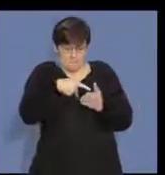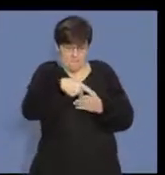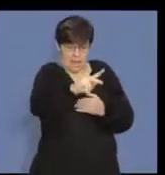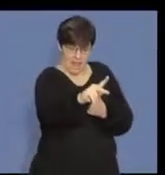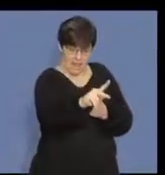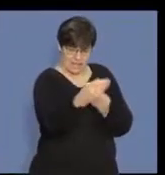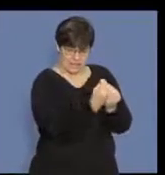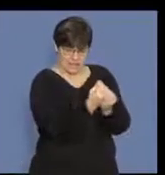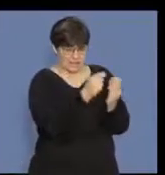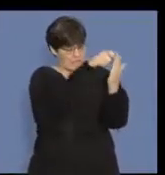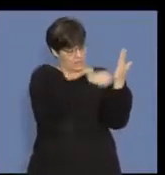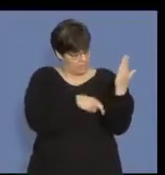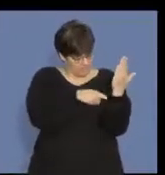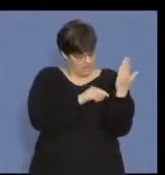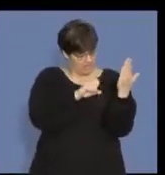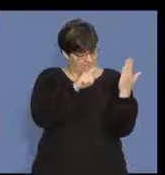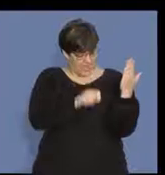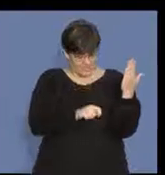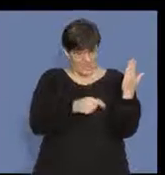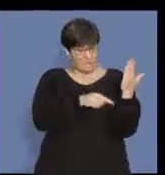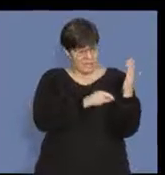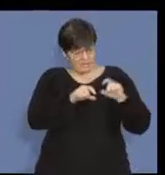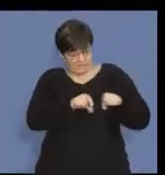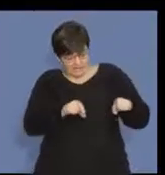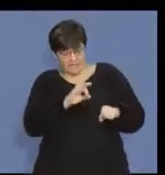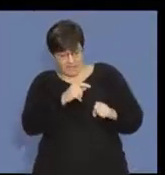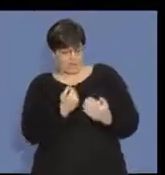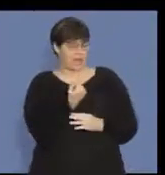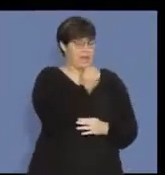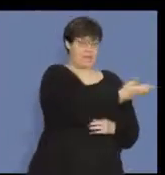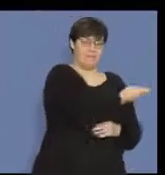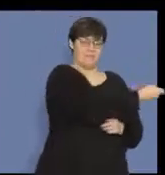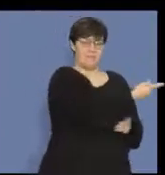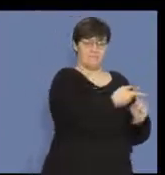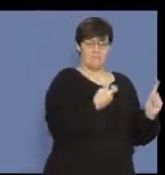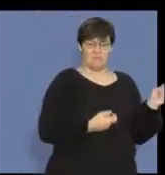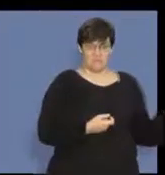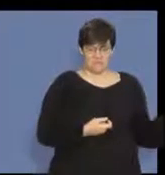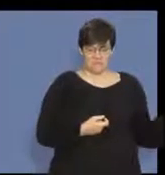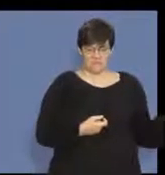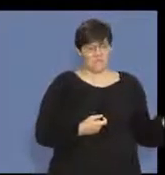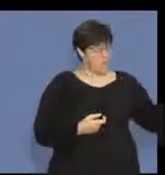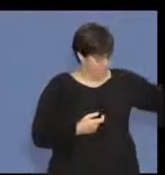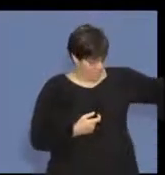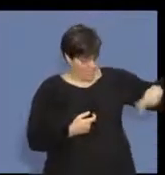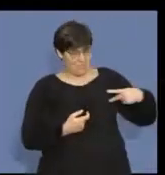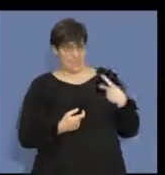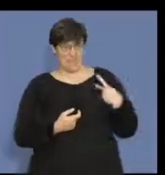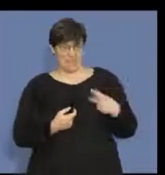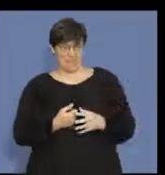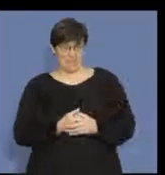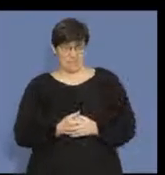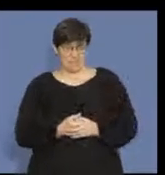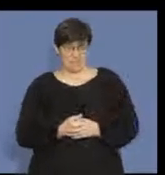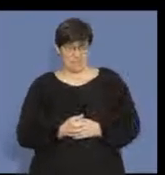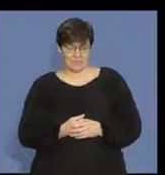able to claim the input VAT on goods that have been purchased, and they can also claim the input on expenses